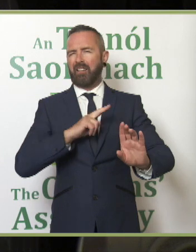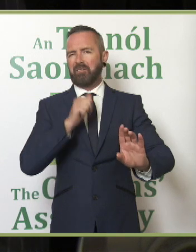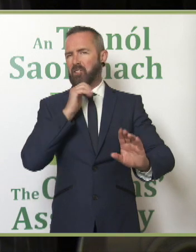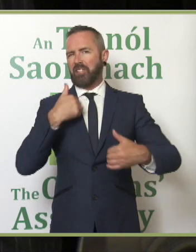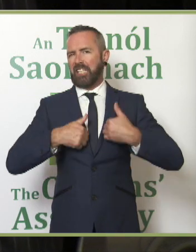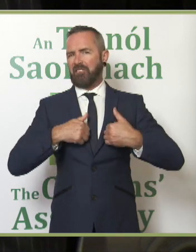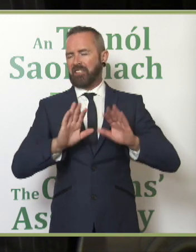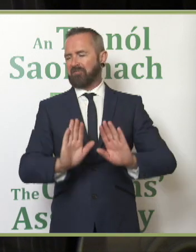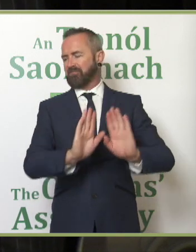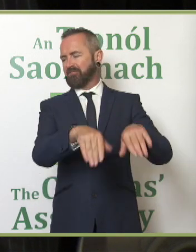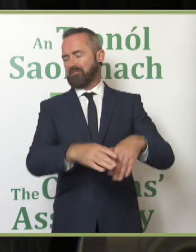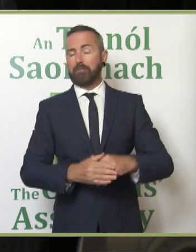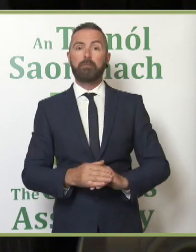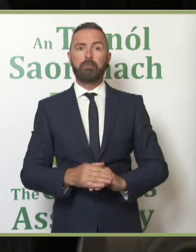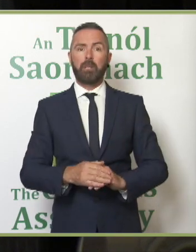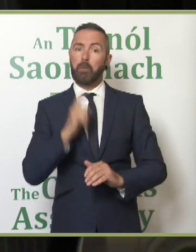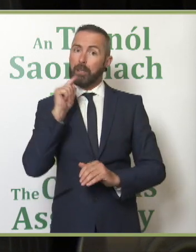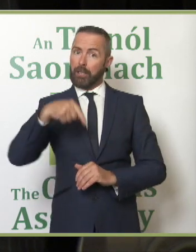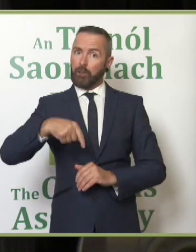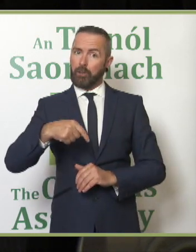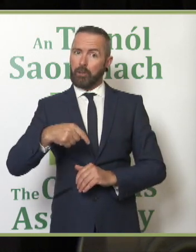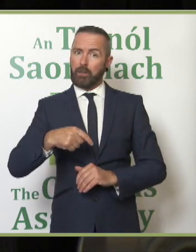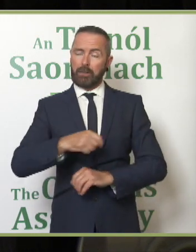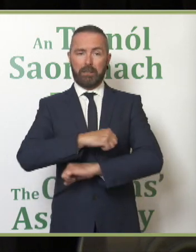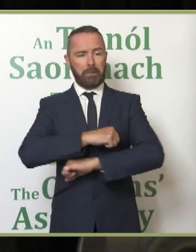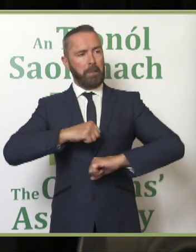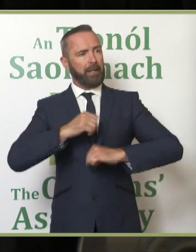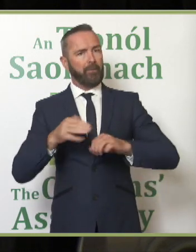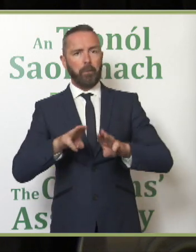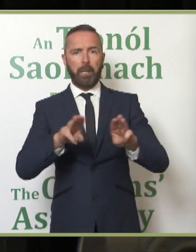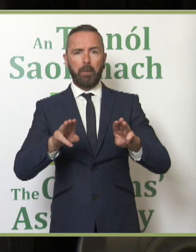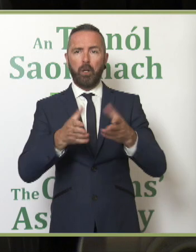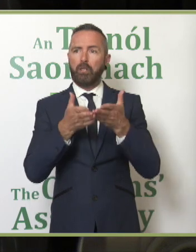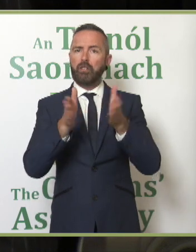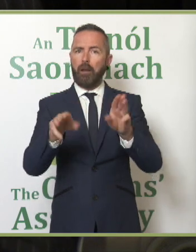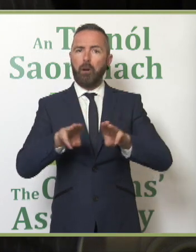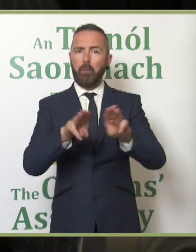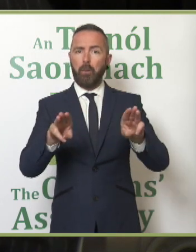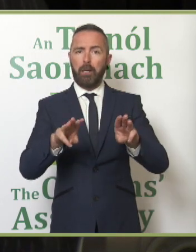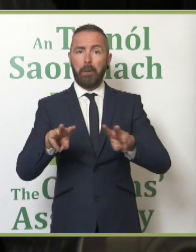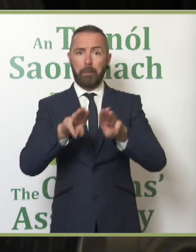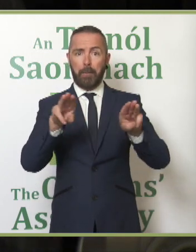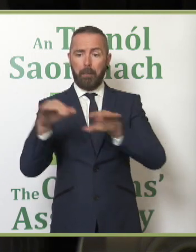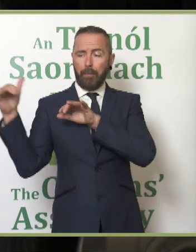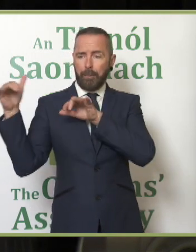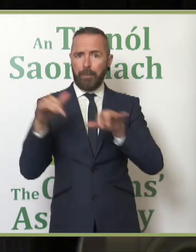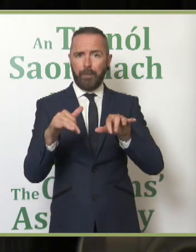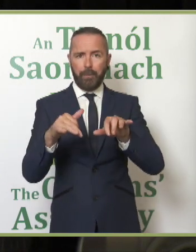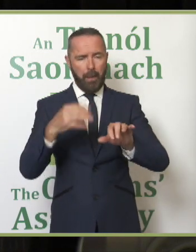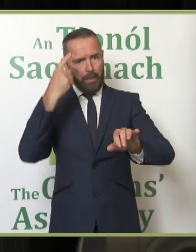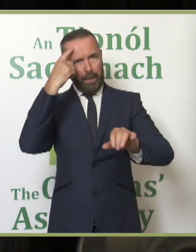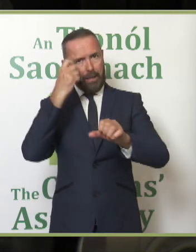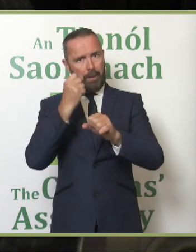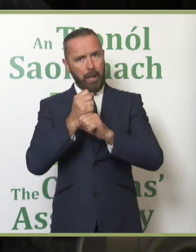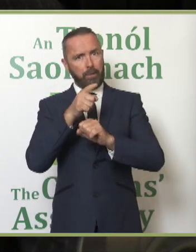a space for the general public to come in and think things through. Now, they shouldn't be seen as some kind of